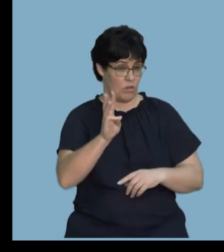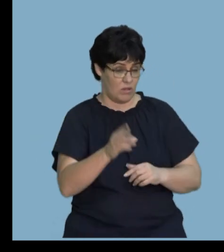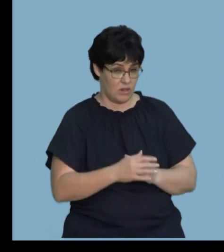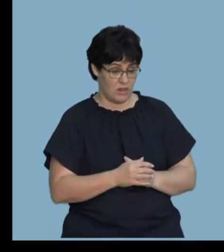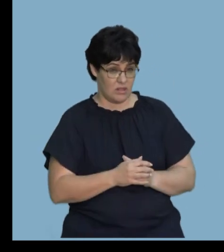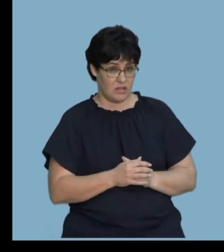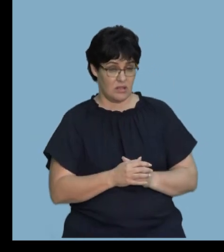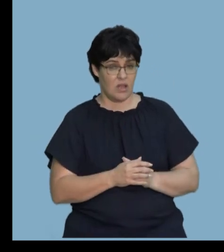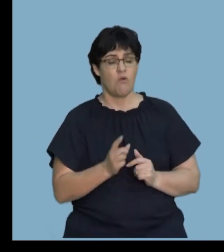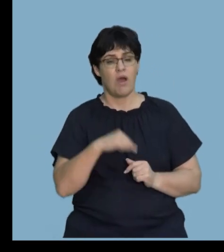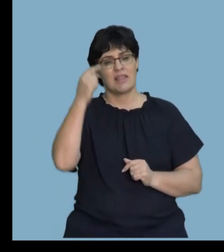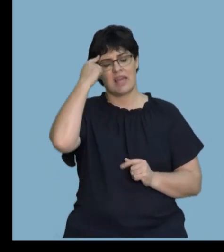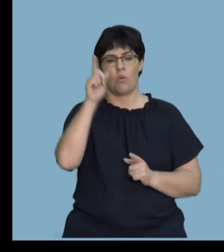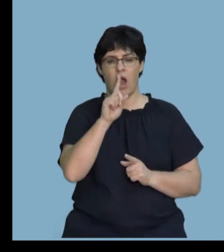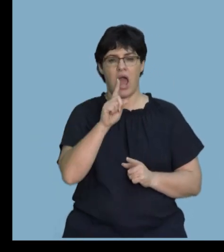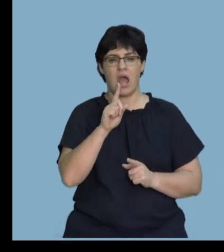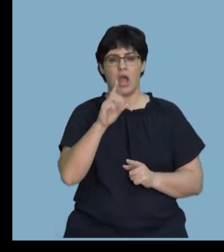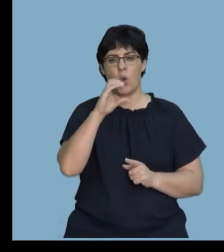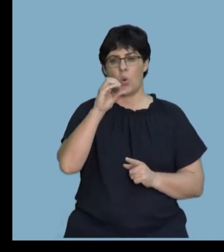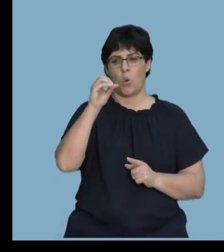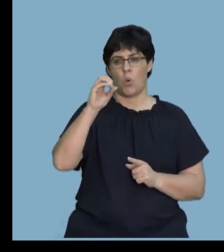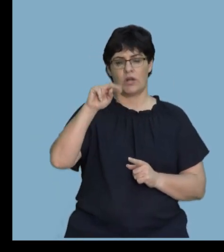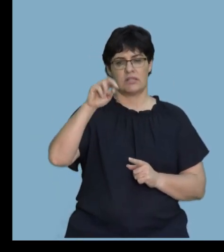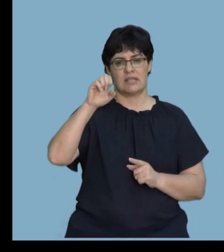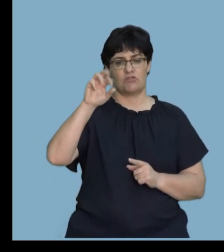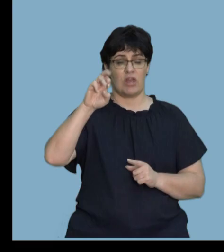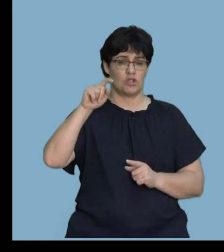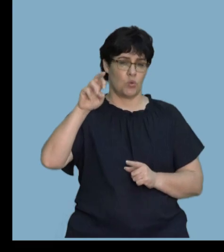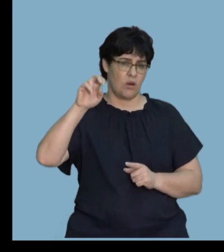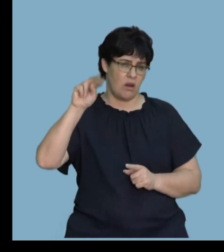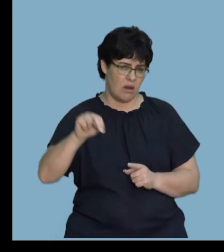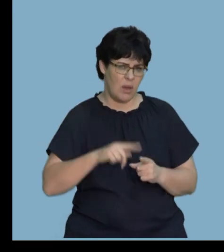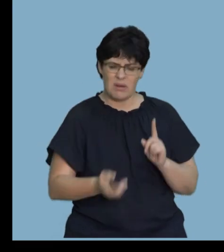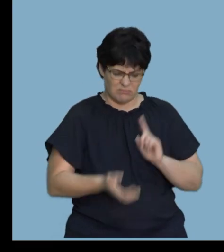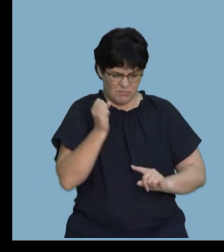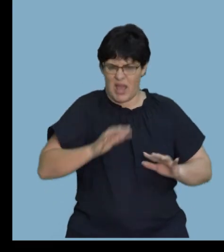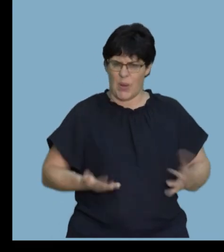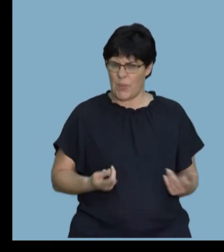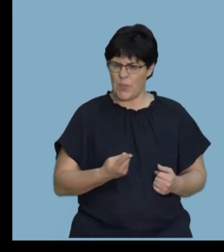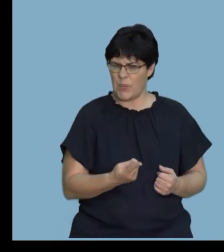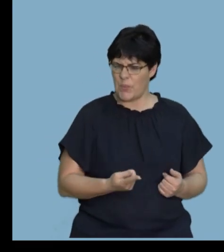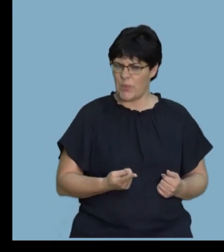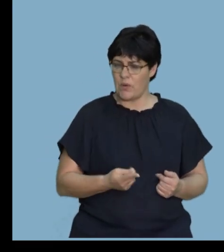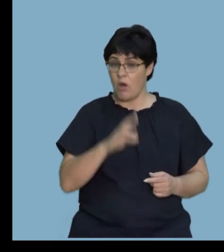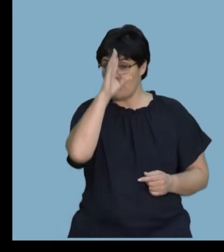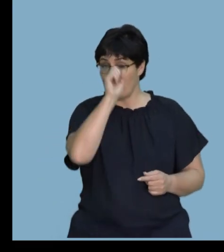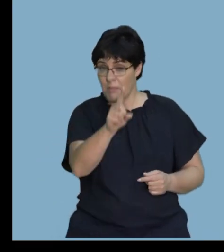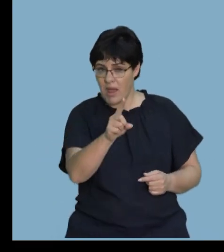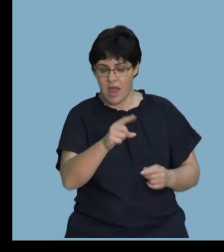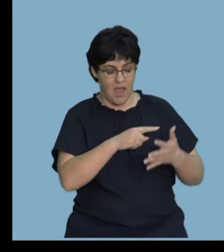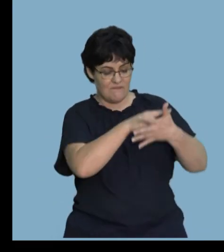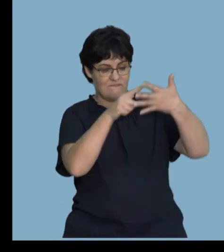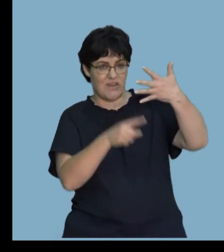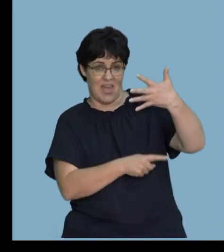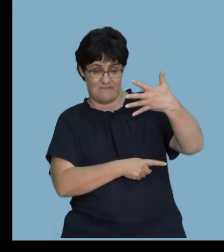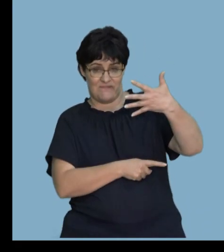think about the concentration, okay? But how did we arrive at that, okay? Remember, there are 5 factors that affect rate